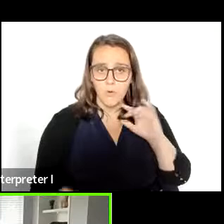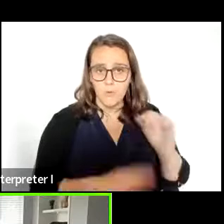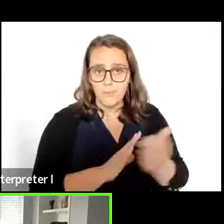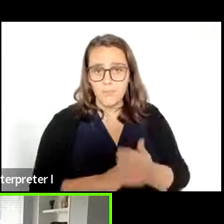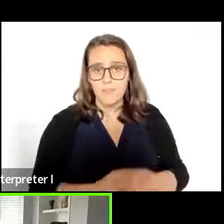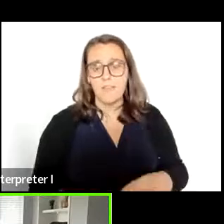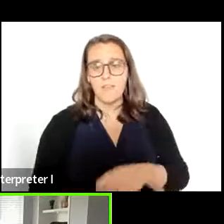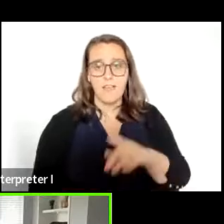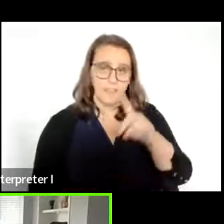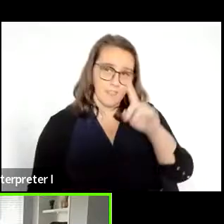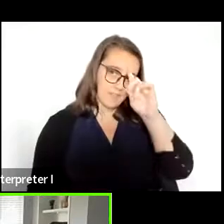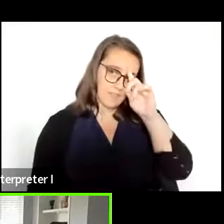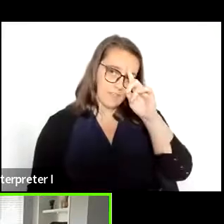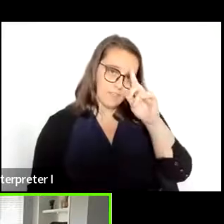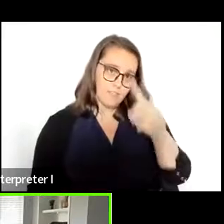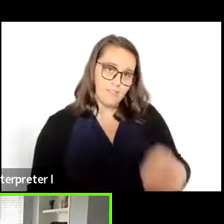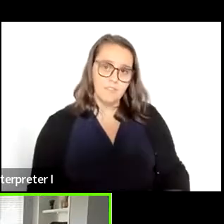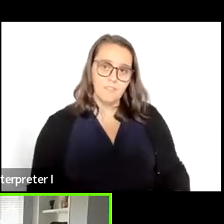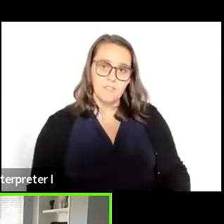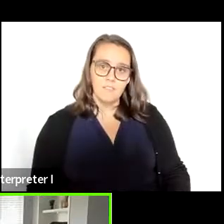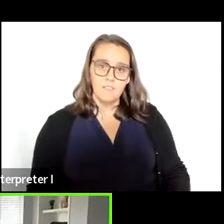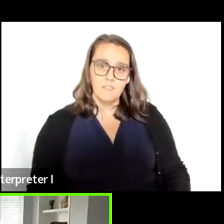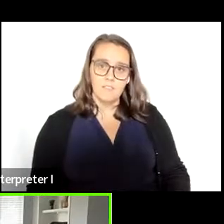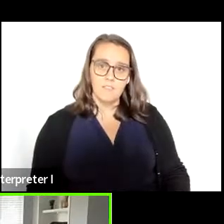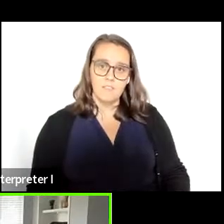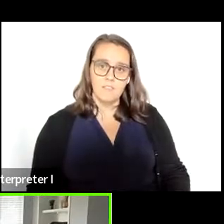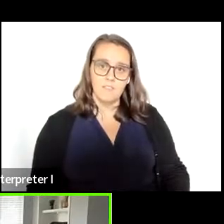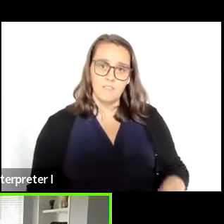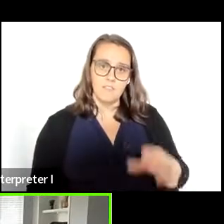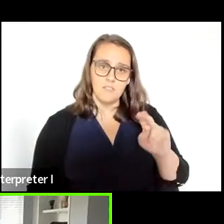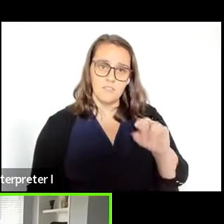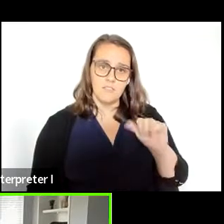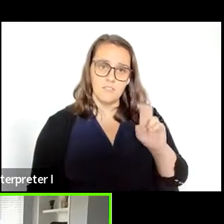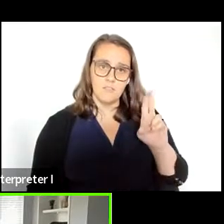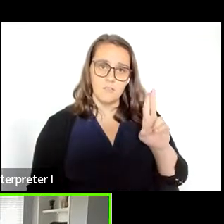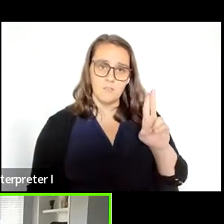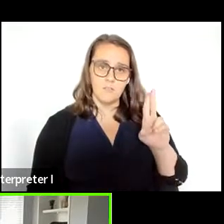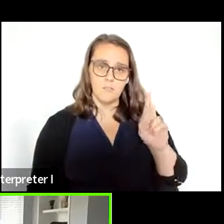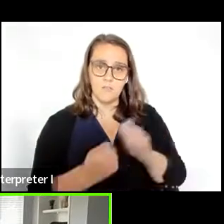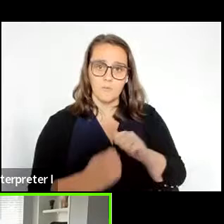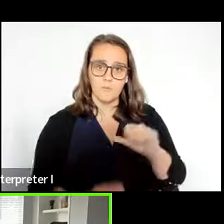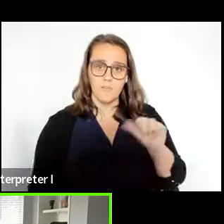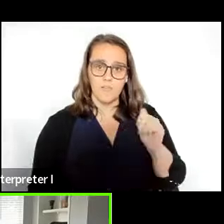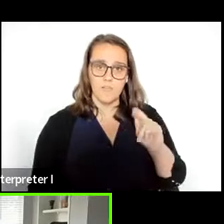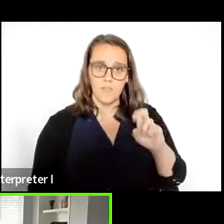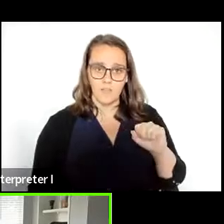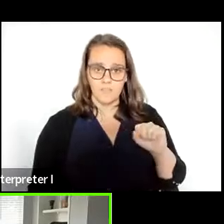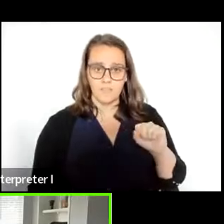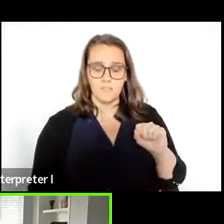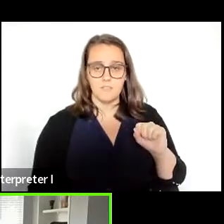think that Councilmember Nadeau with the ANS has